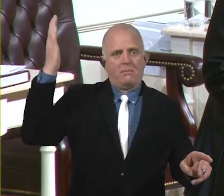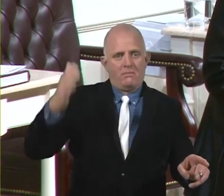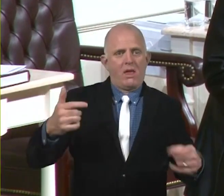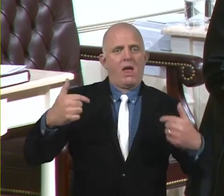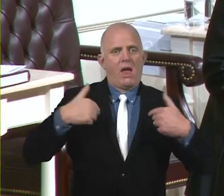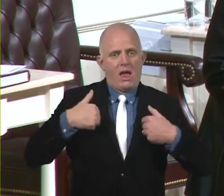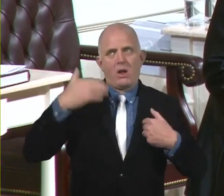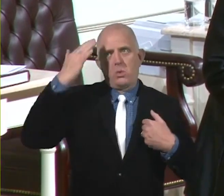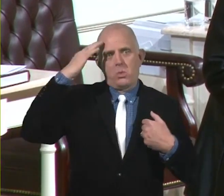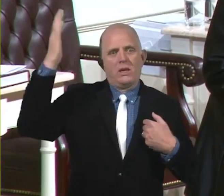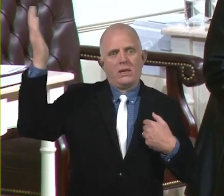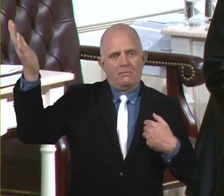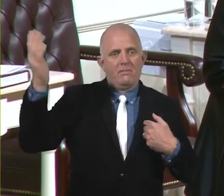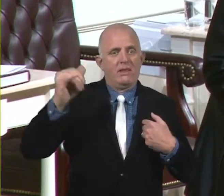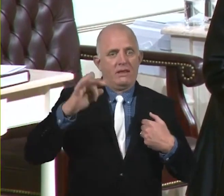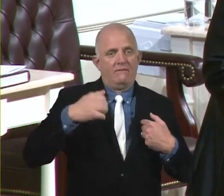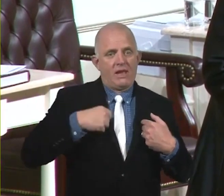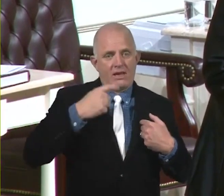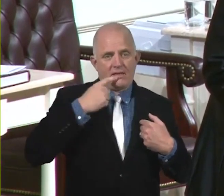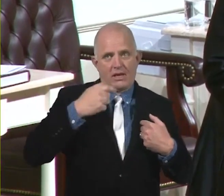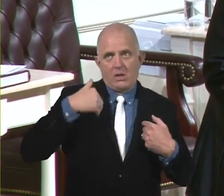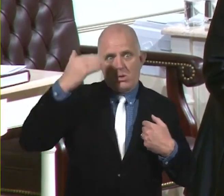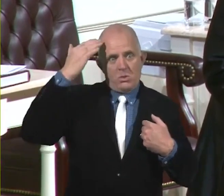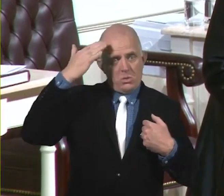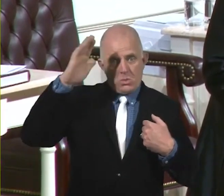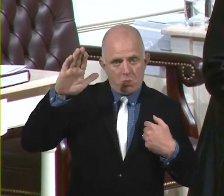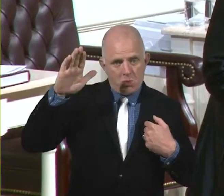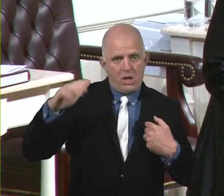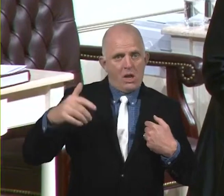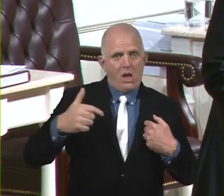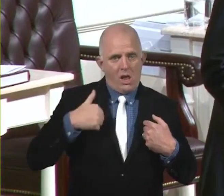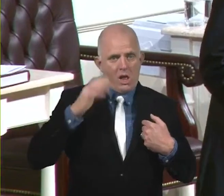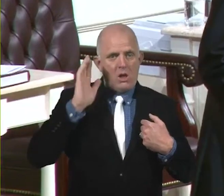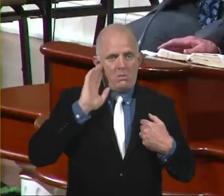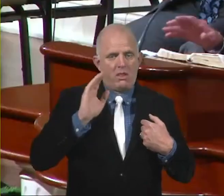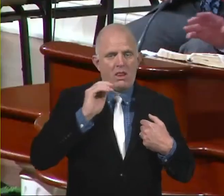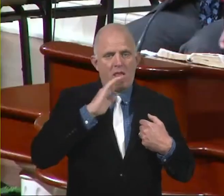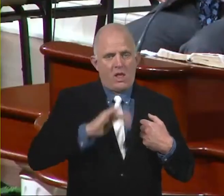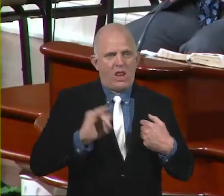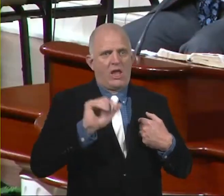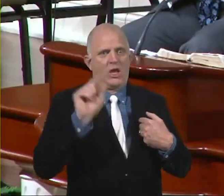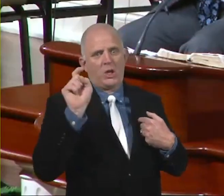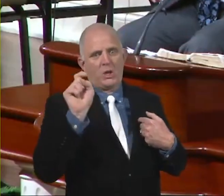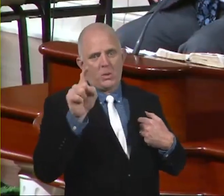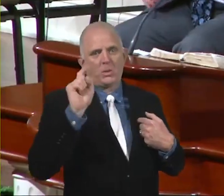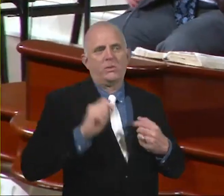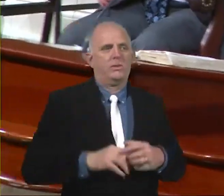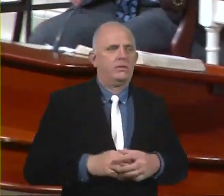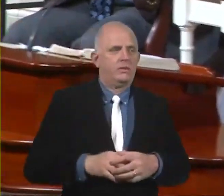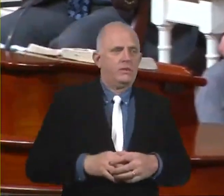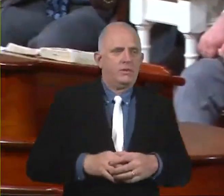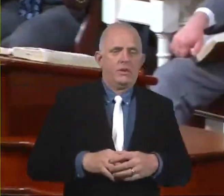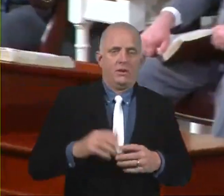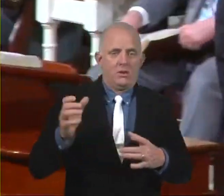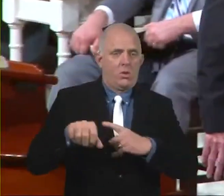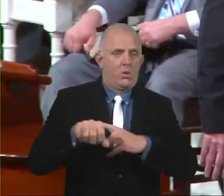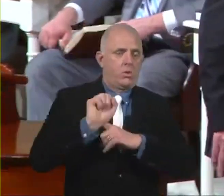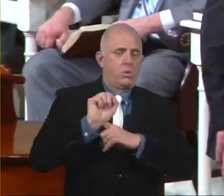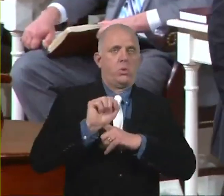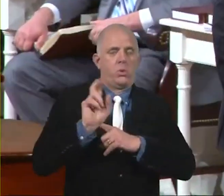him. And if I should say I know him not, I shall be a liar like you. Woo-hoo-hoo! Boy, did he preach straight,